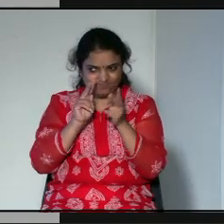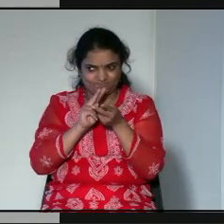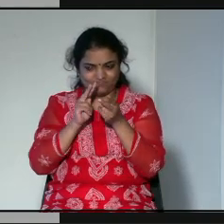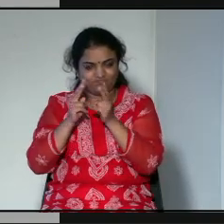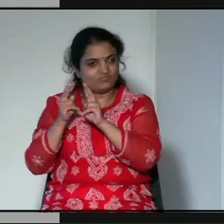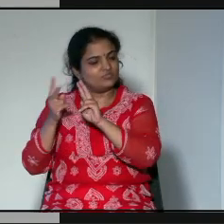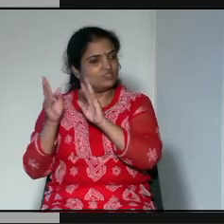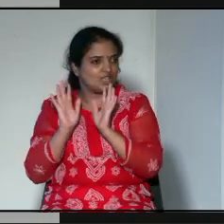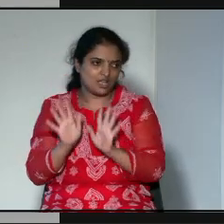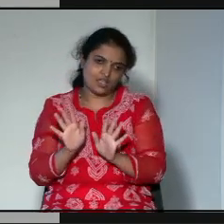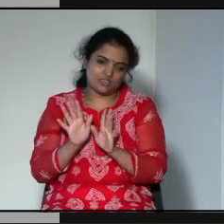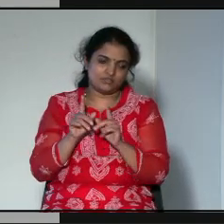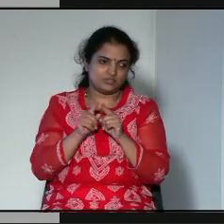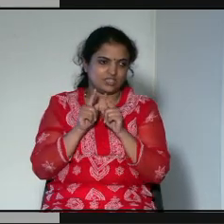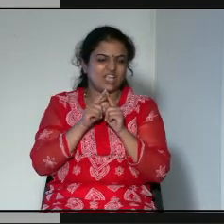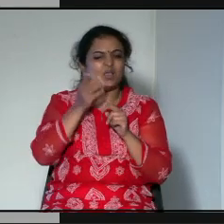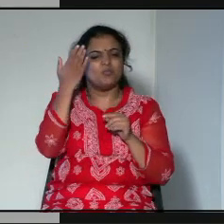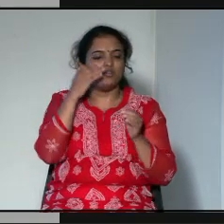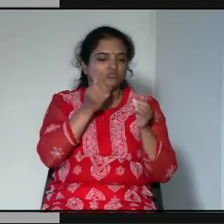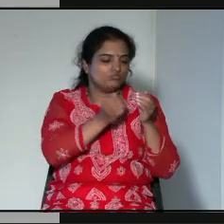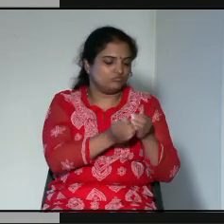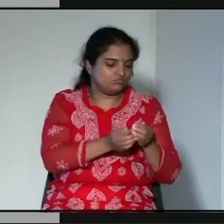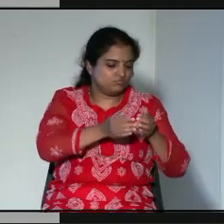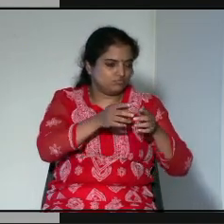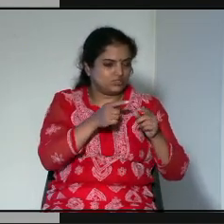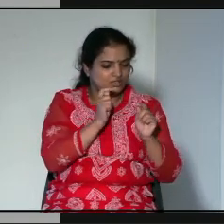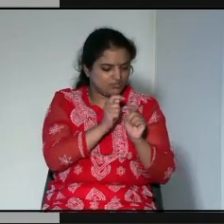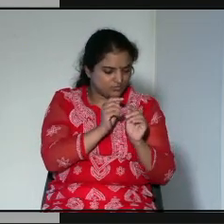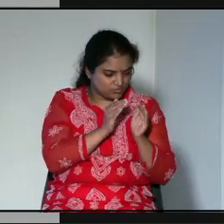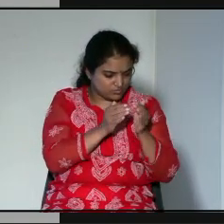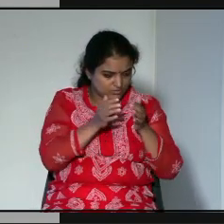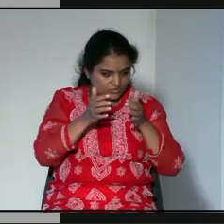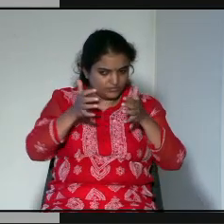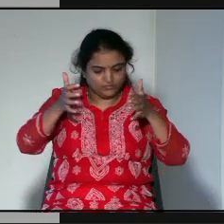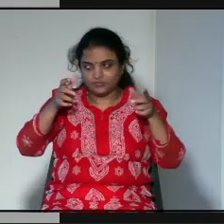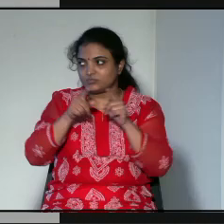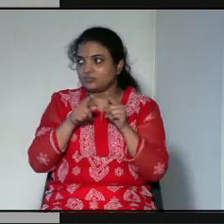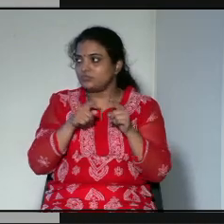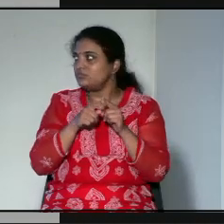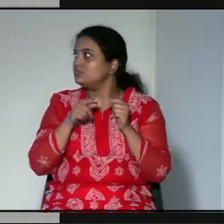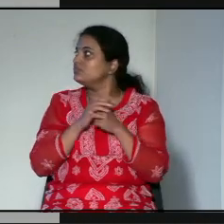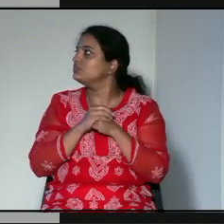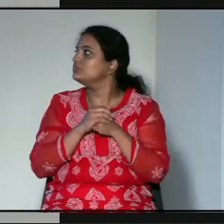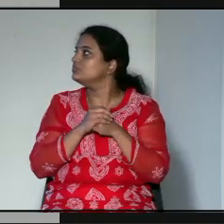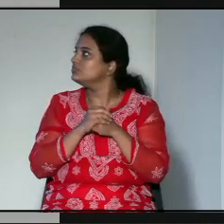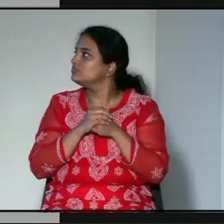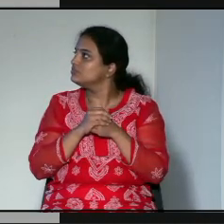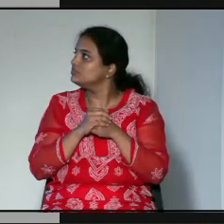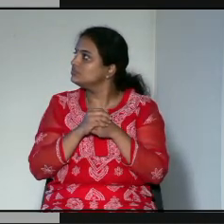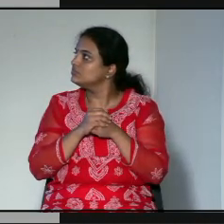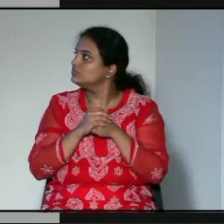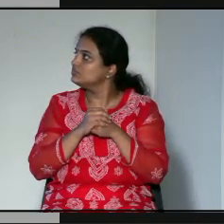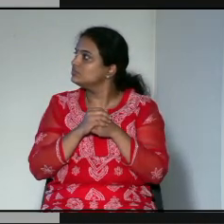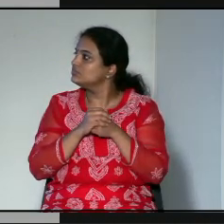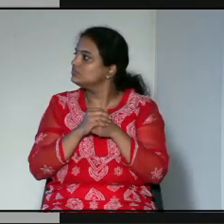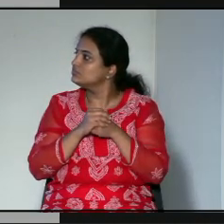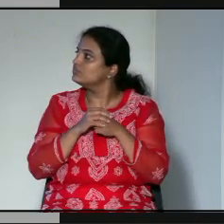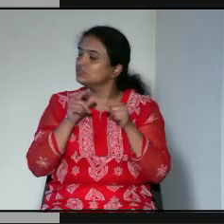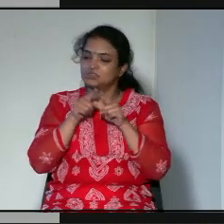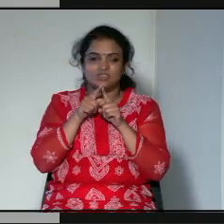to large-scale works. Her gods and goddesses appear as ordinary village